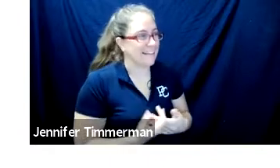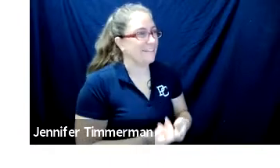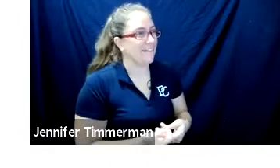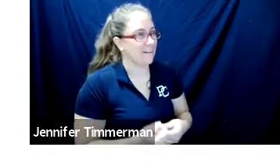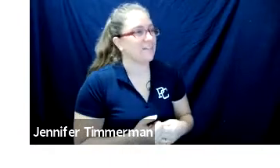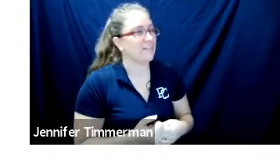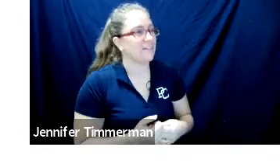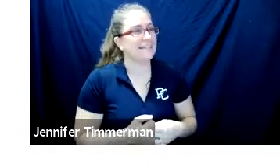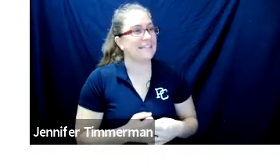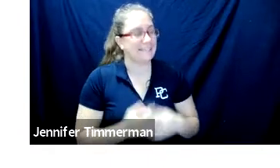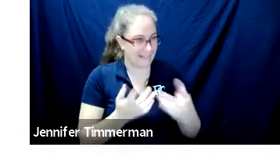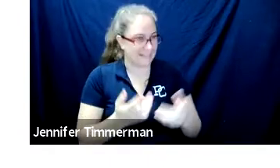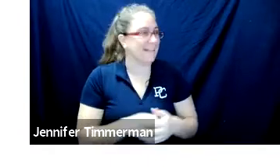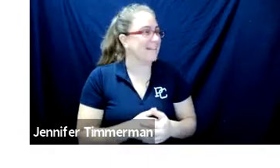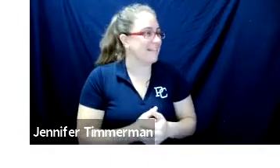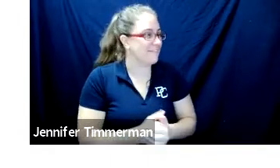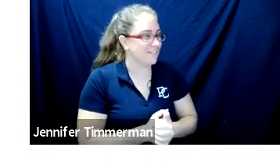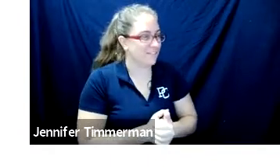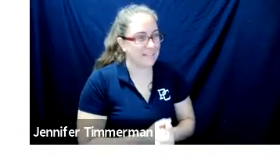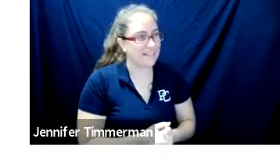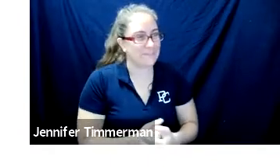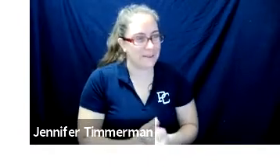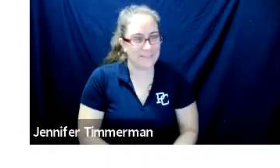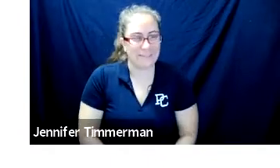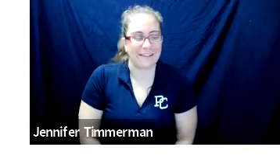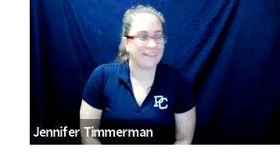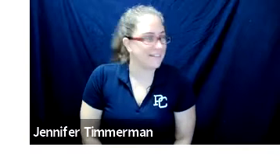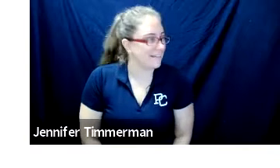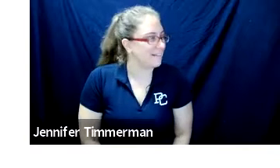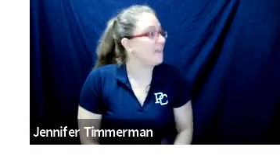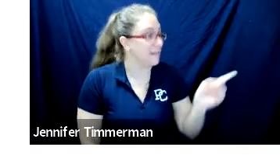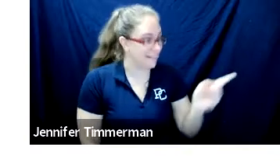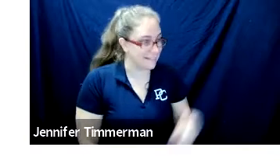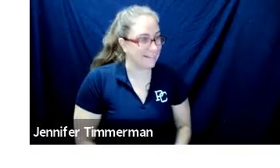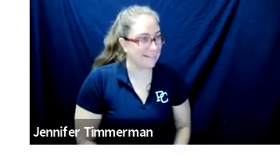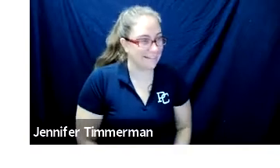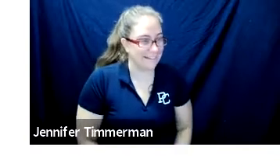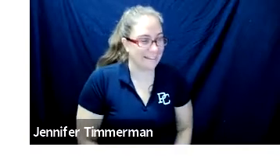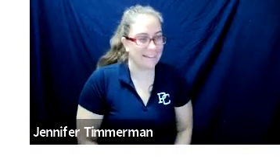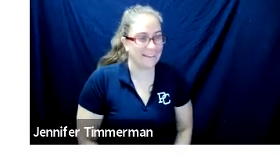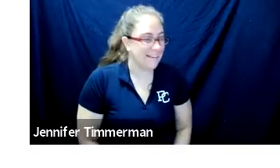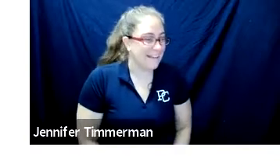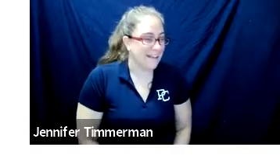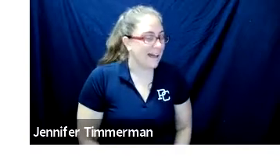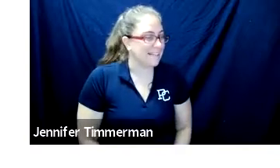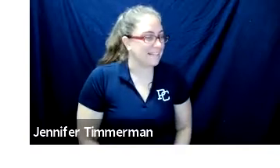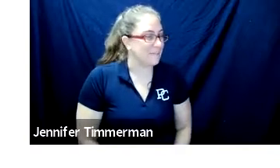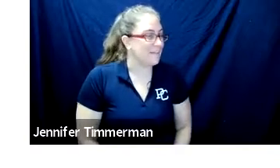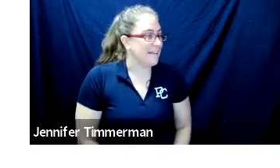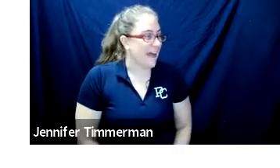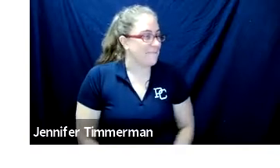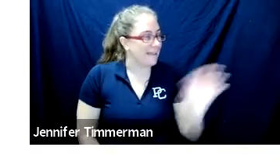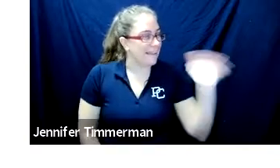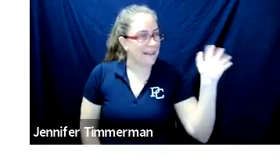Fantastic. Dennis and Danny, David, Jervis, perfect. Good deal. And Benita, good.